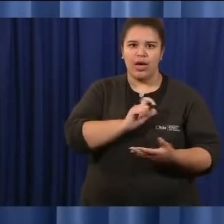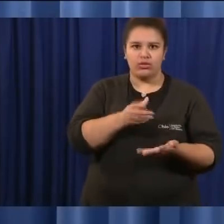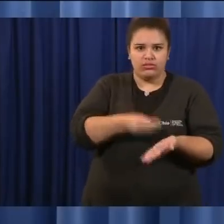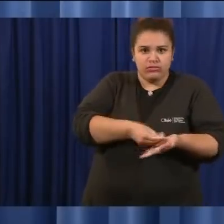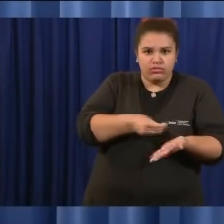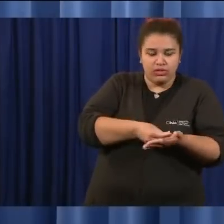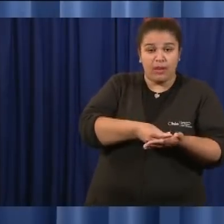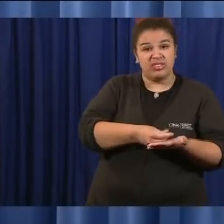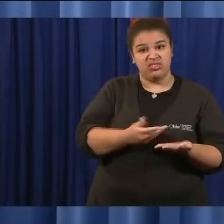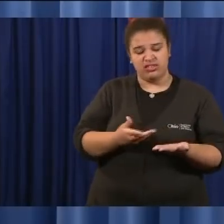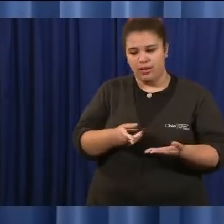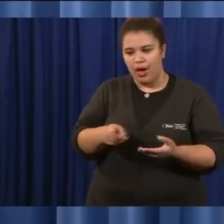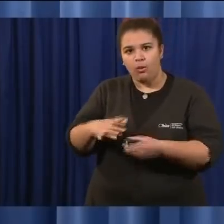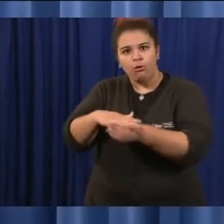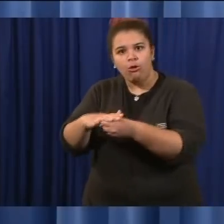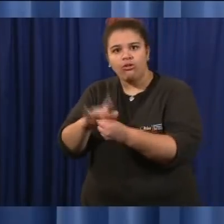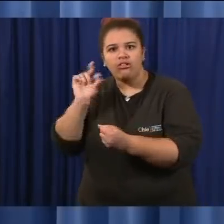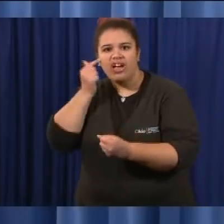well?